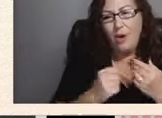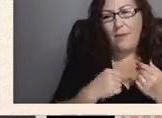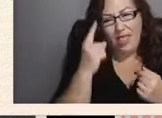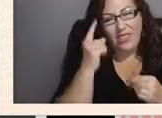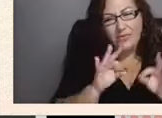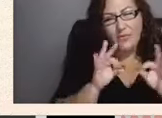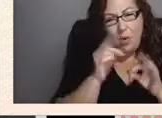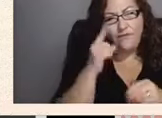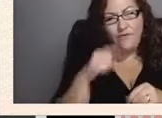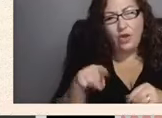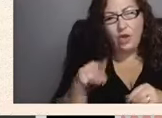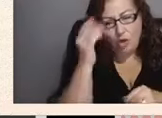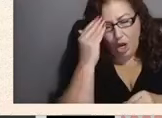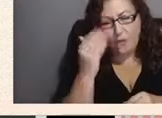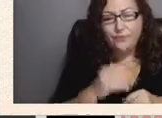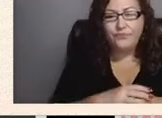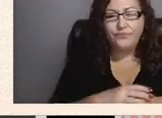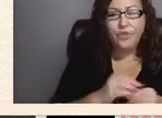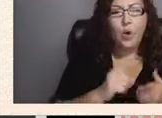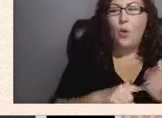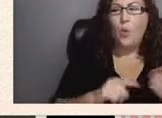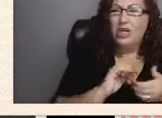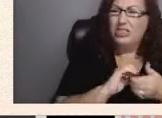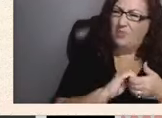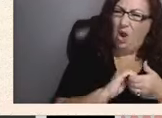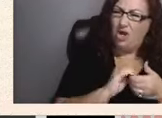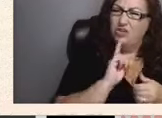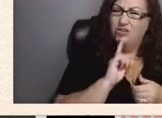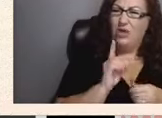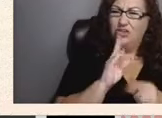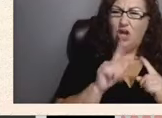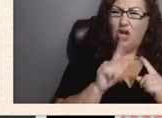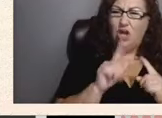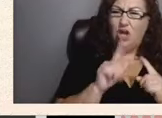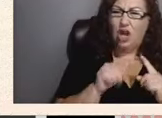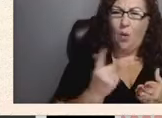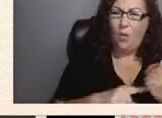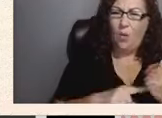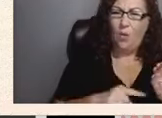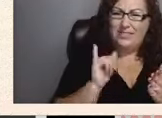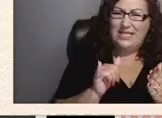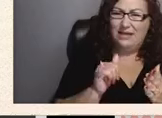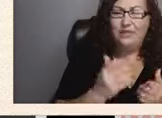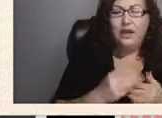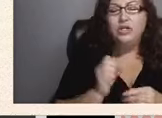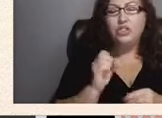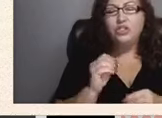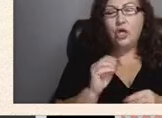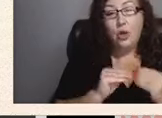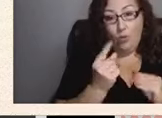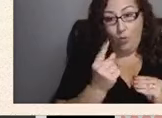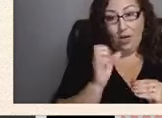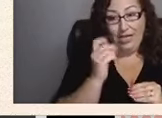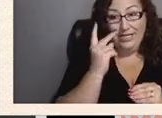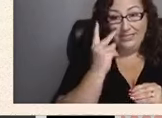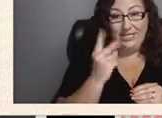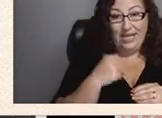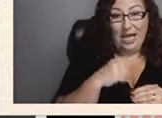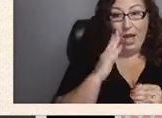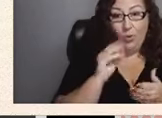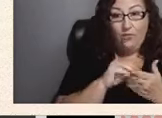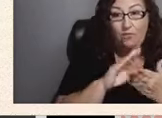like, what is Partners like really about? What's the dig deep stuff? Number one, you could see I would have written inclusion all